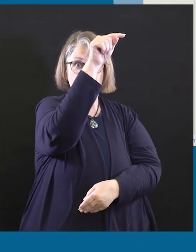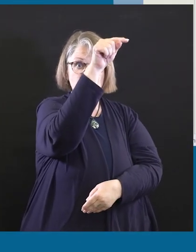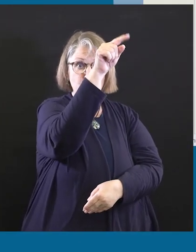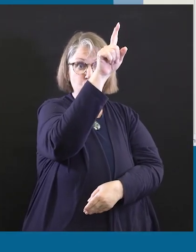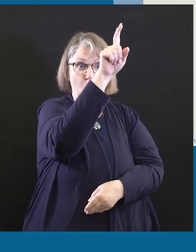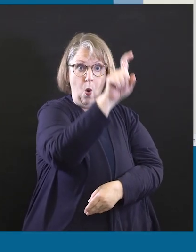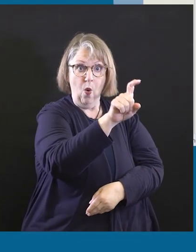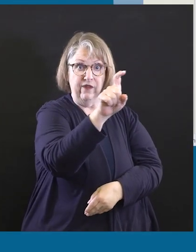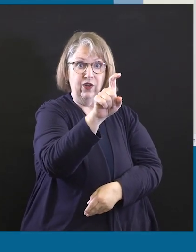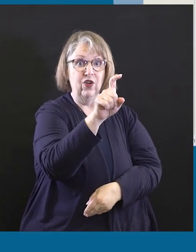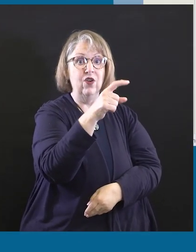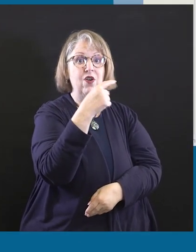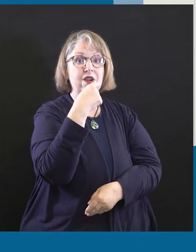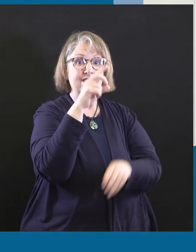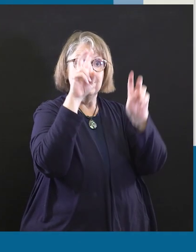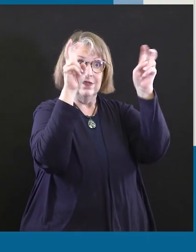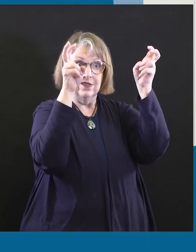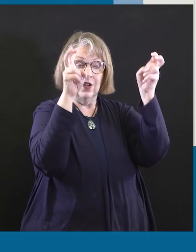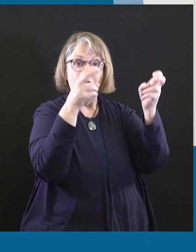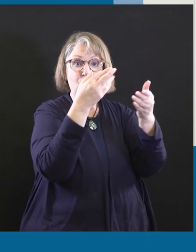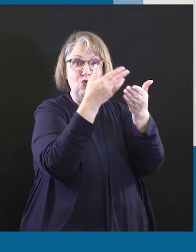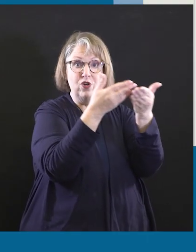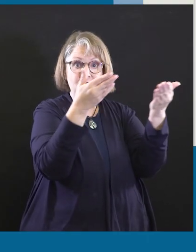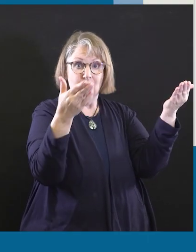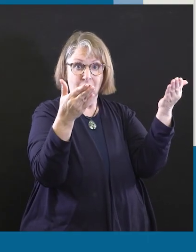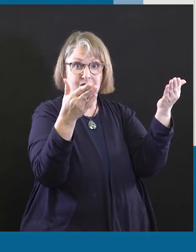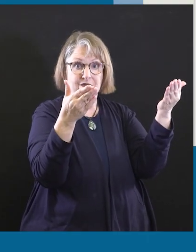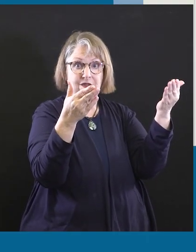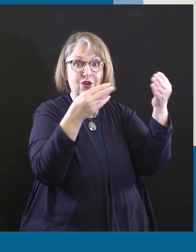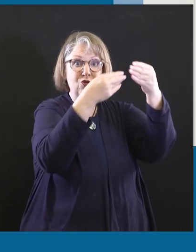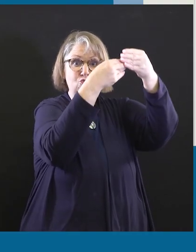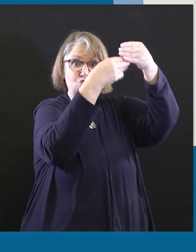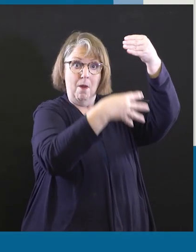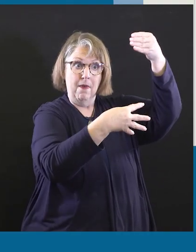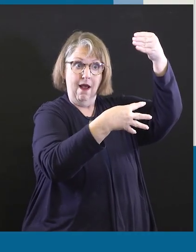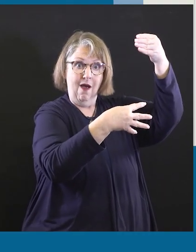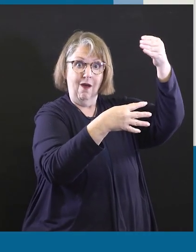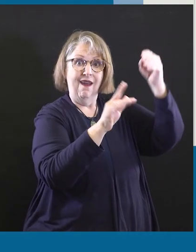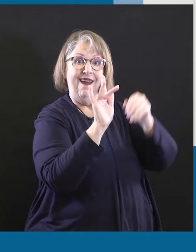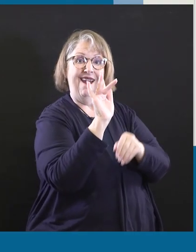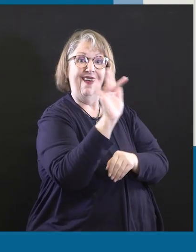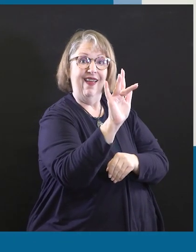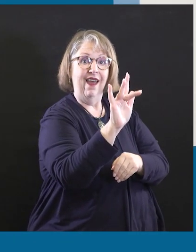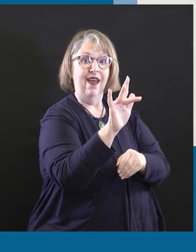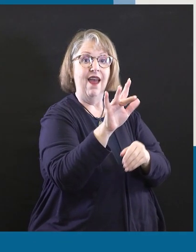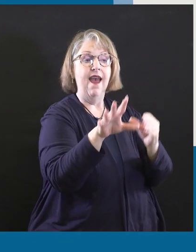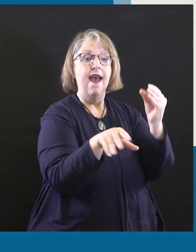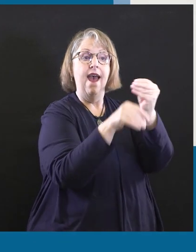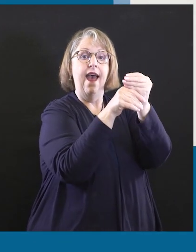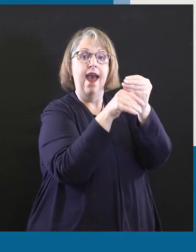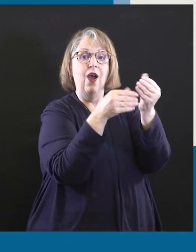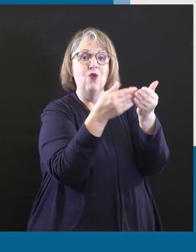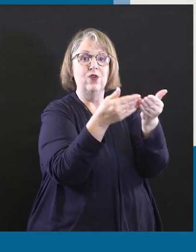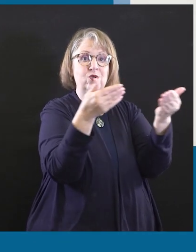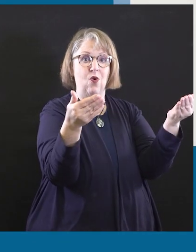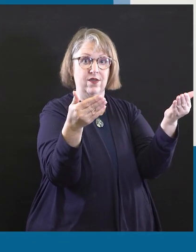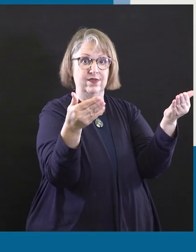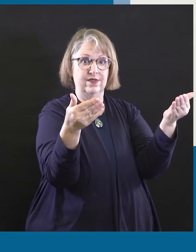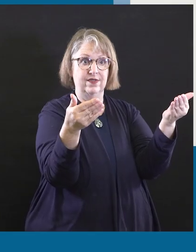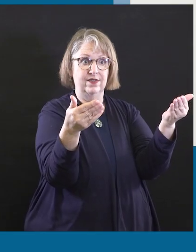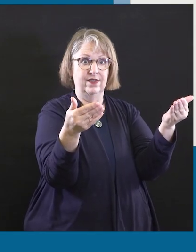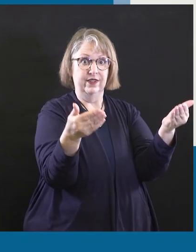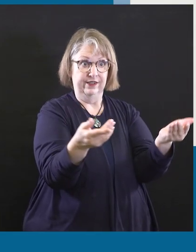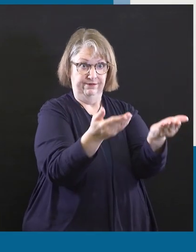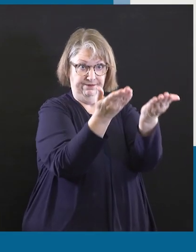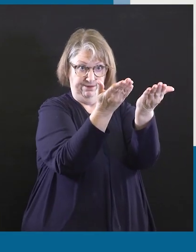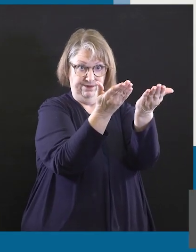Or on the LSDHH homepage, hover over the word Resources. A drop-down menu will